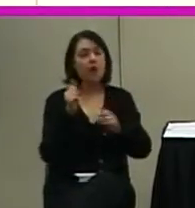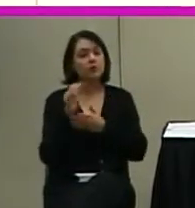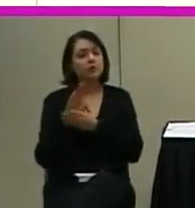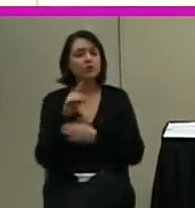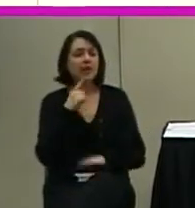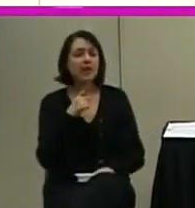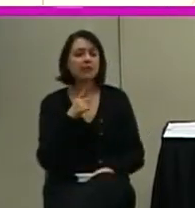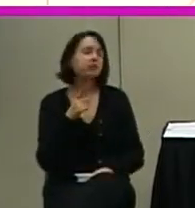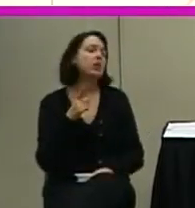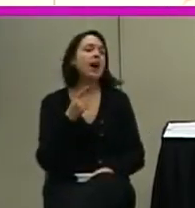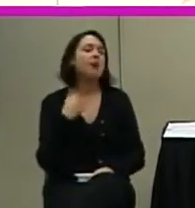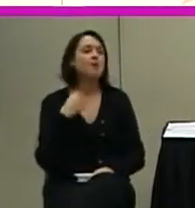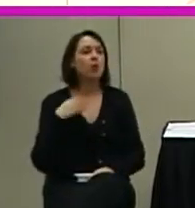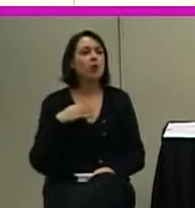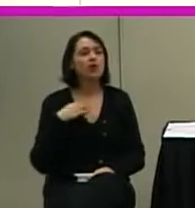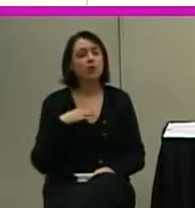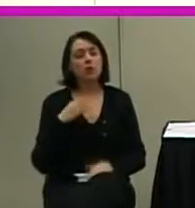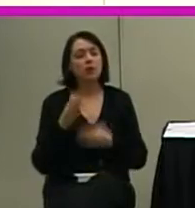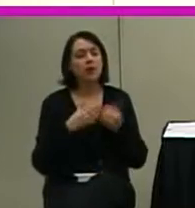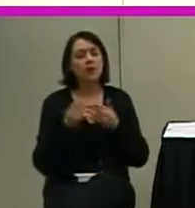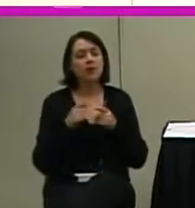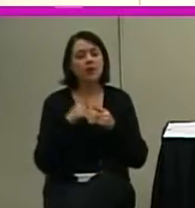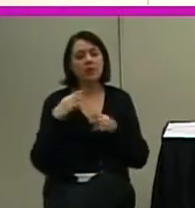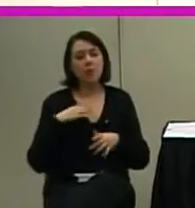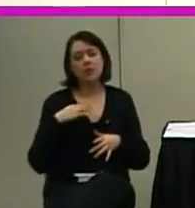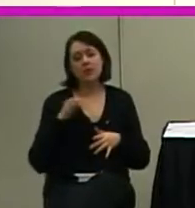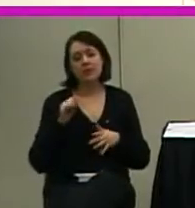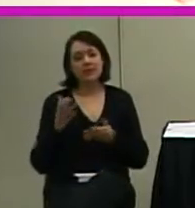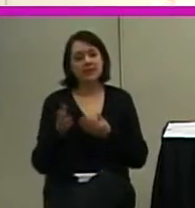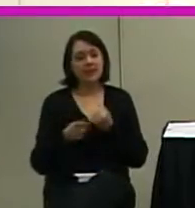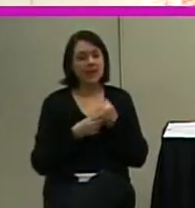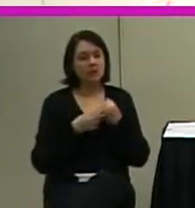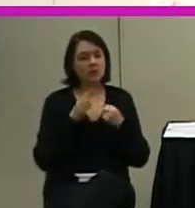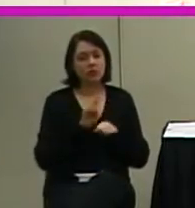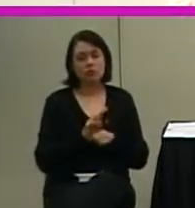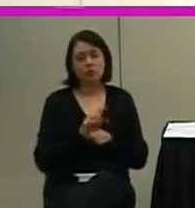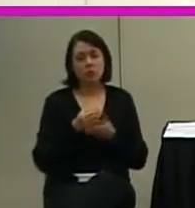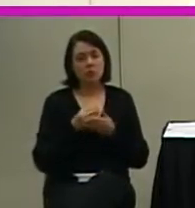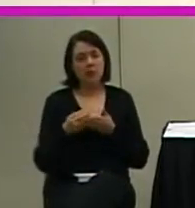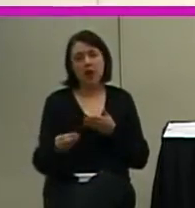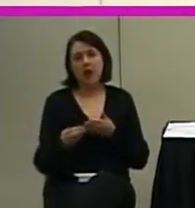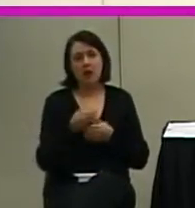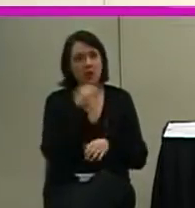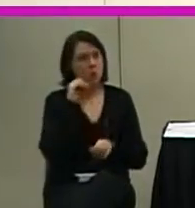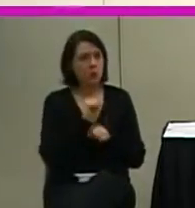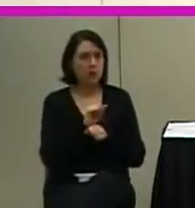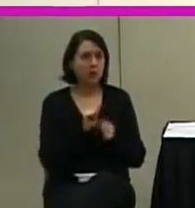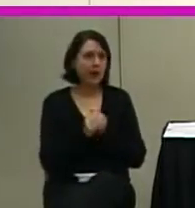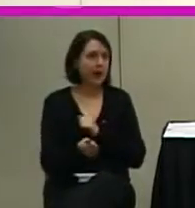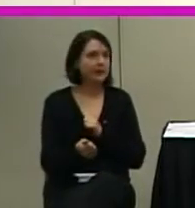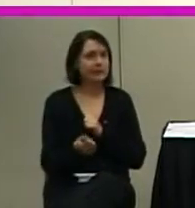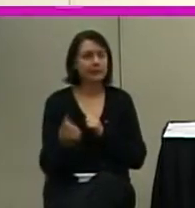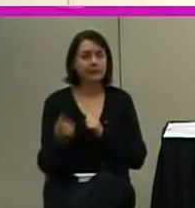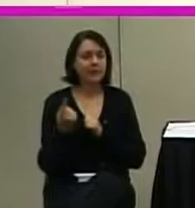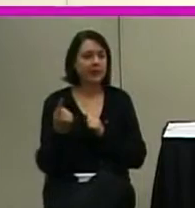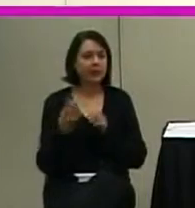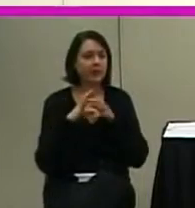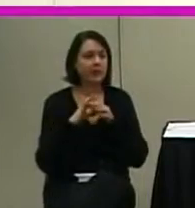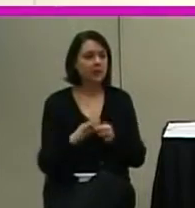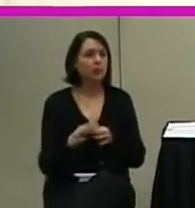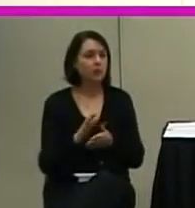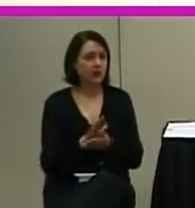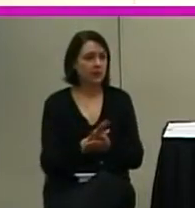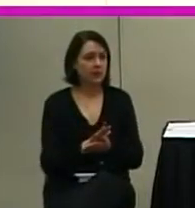schools say you get points for how many you got, and then those points could be saved up and used to buy a homework pass or something related to the